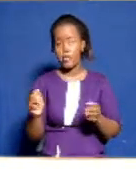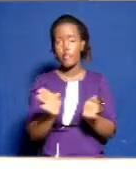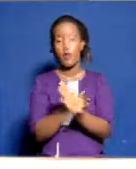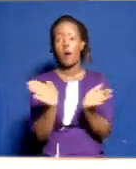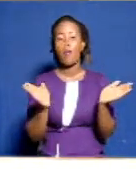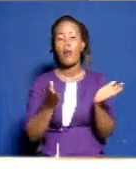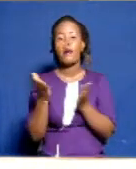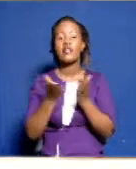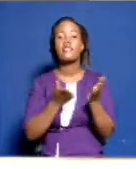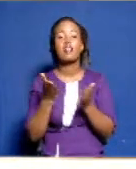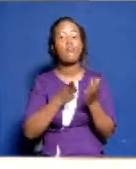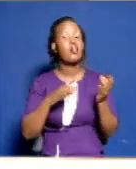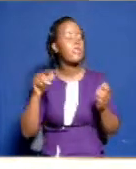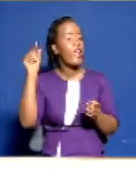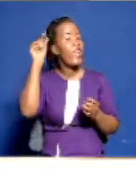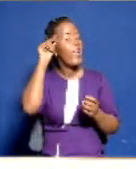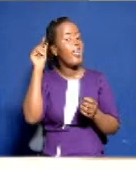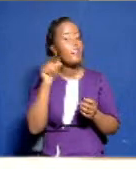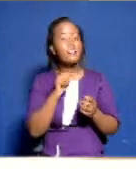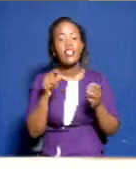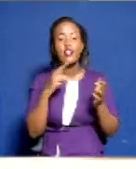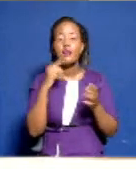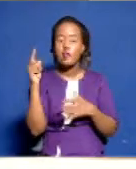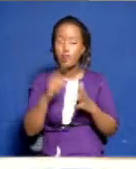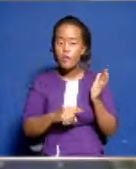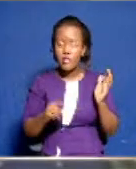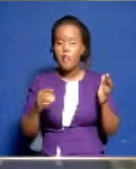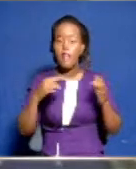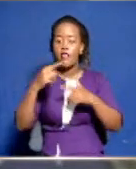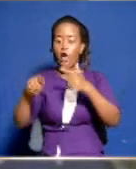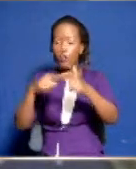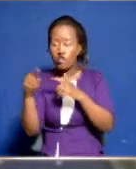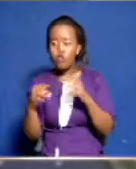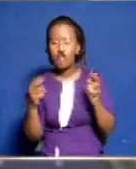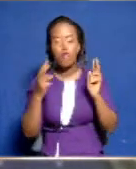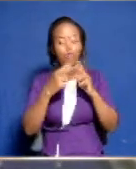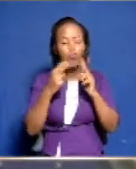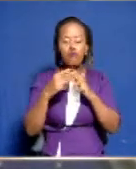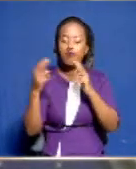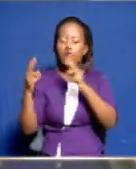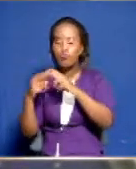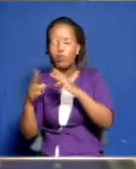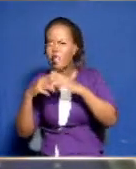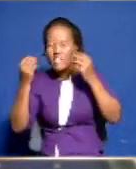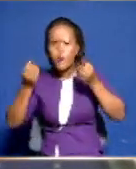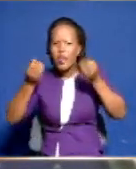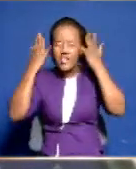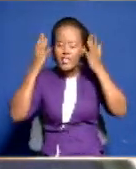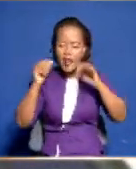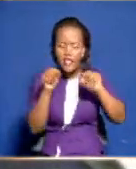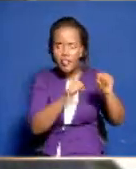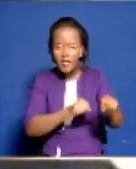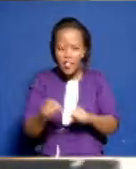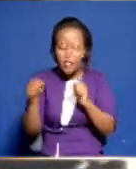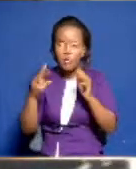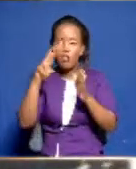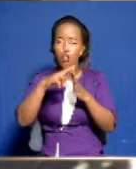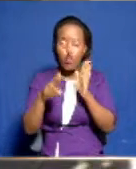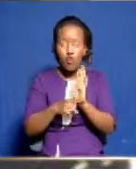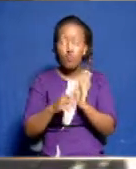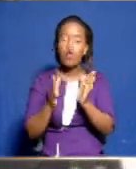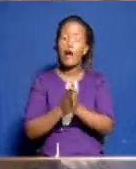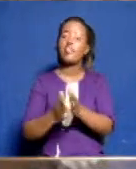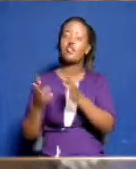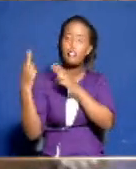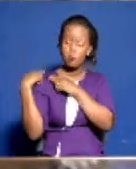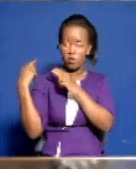Gender, Beatrice Alachi, says they are holding consultative meetings to understand the structures, rules and responsibilities